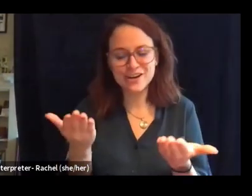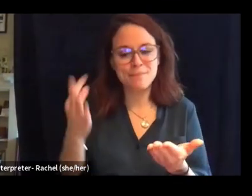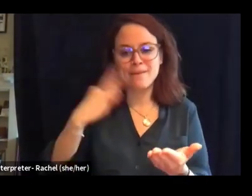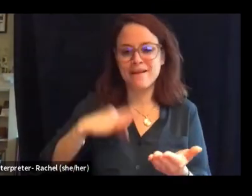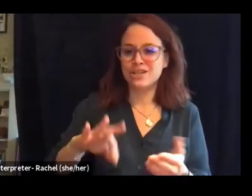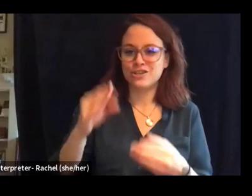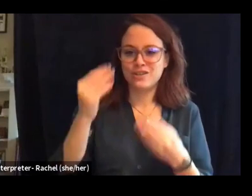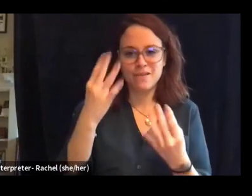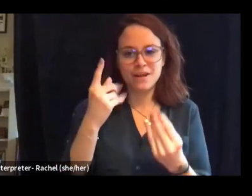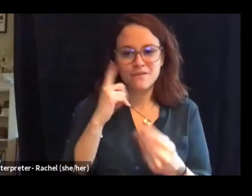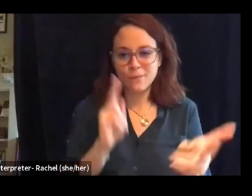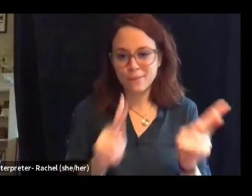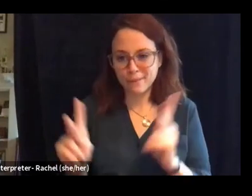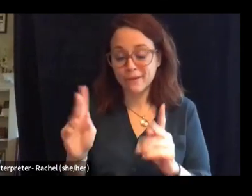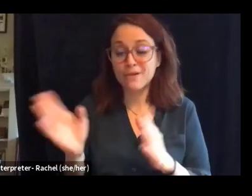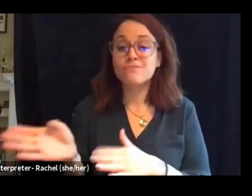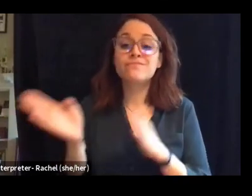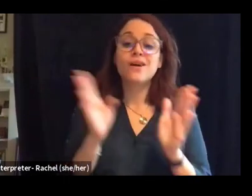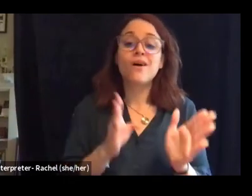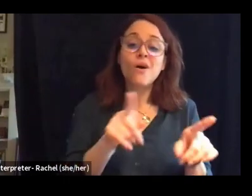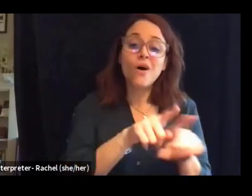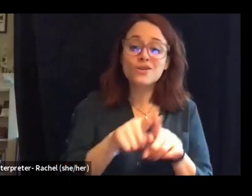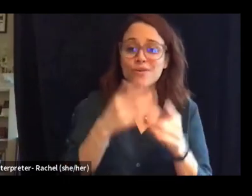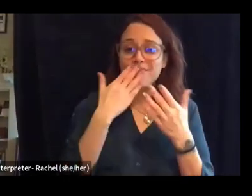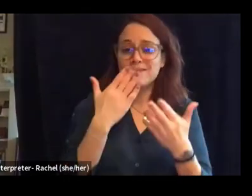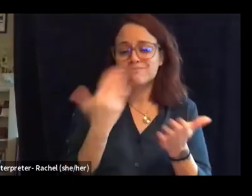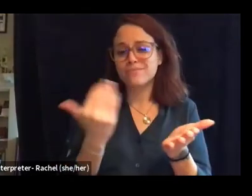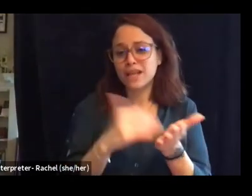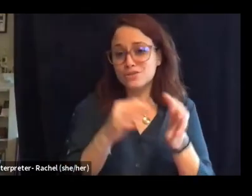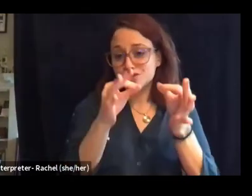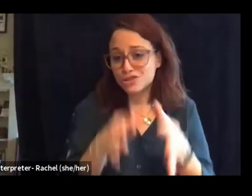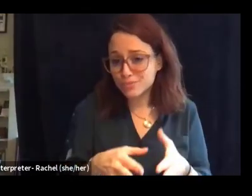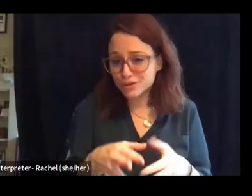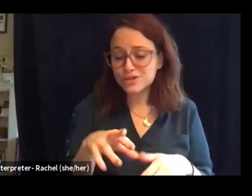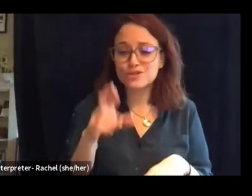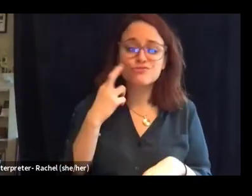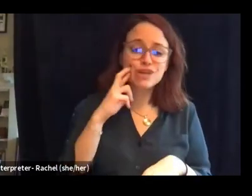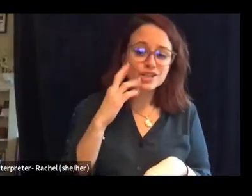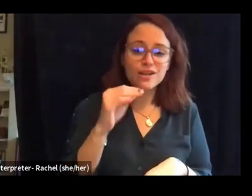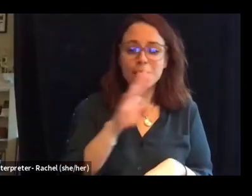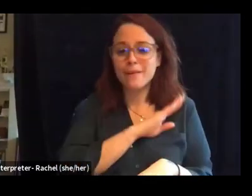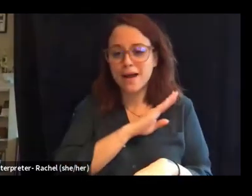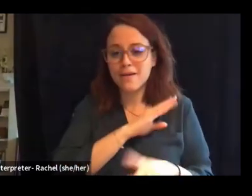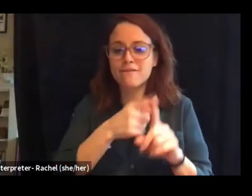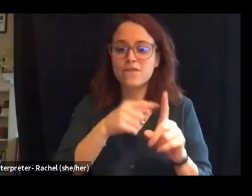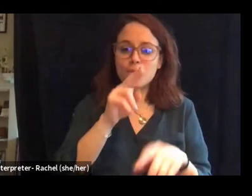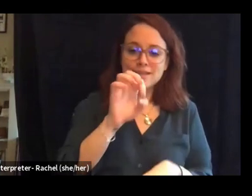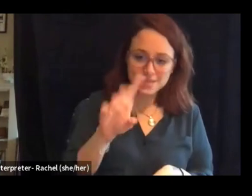with us. I also want to thank our interpreters from RIT,